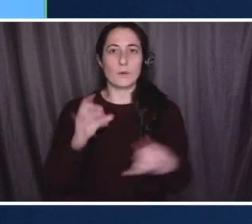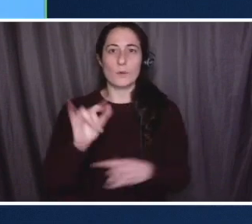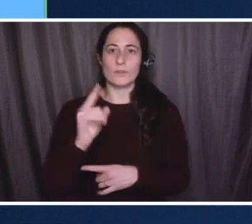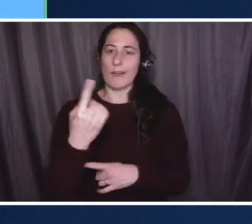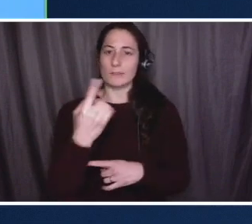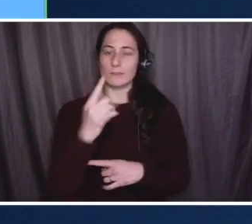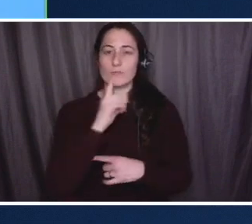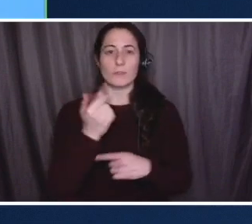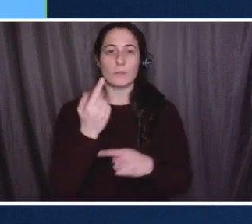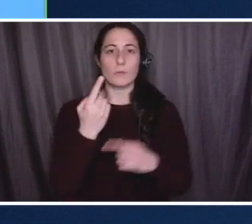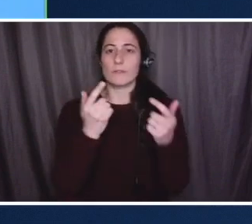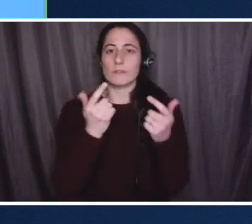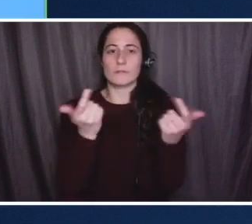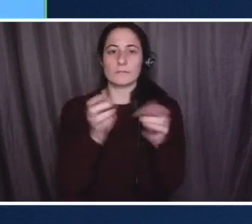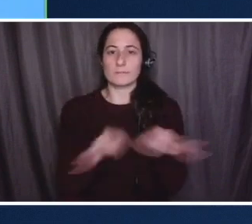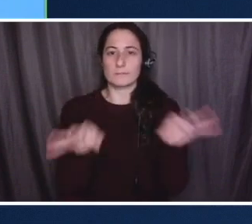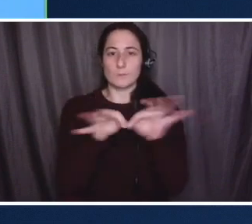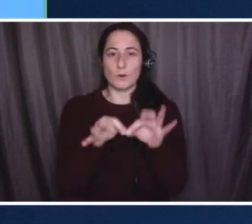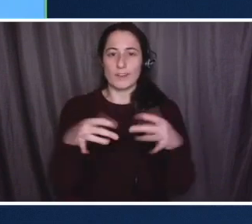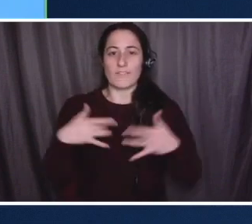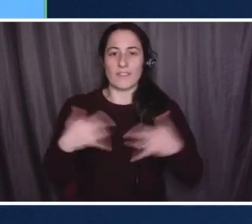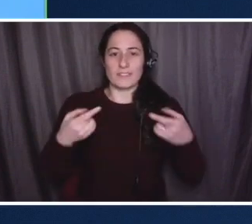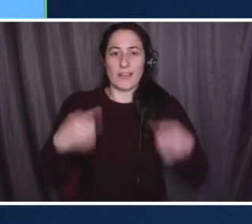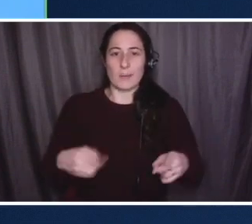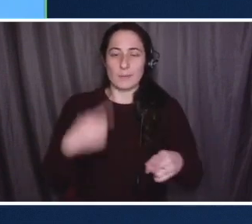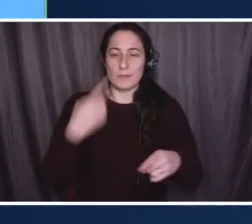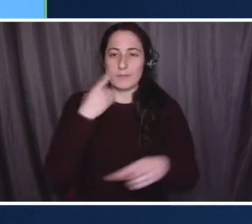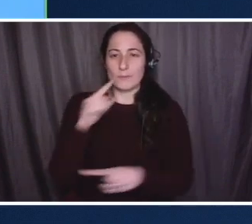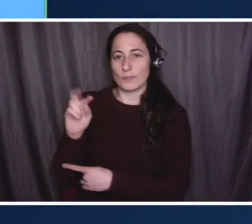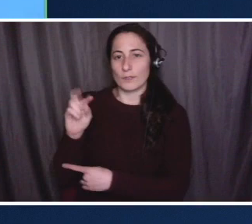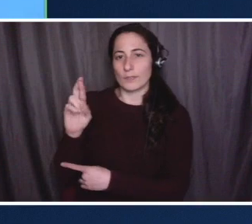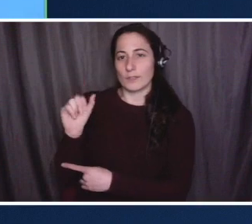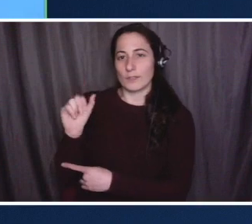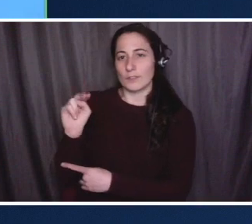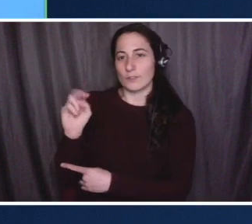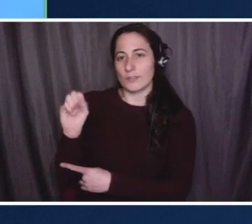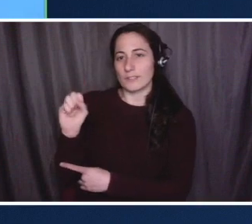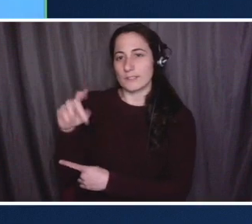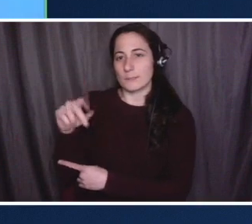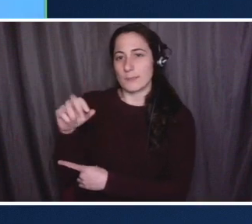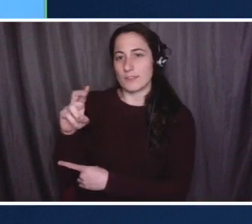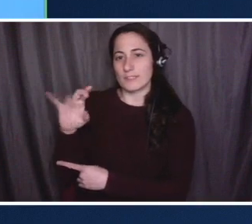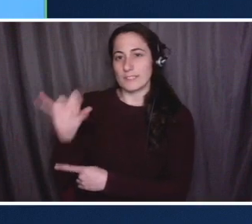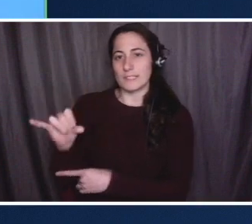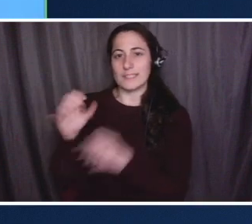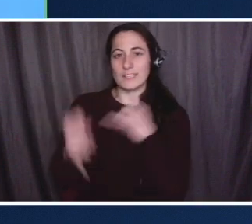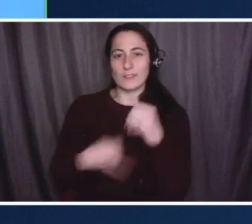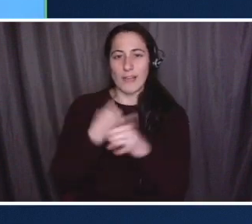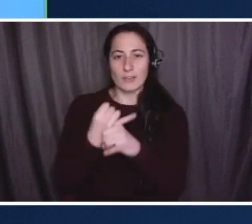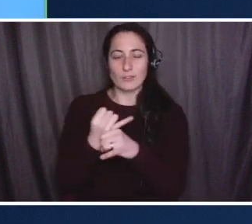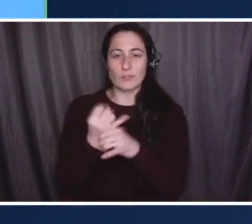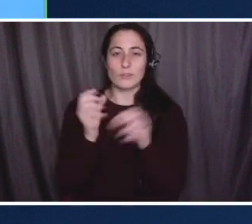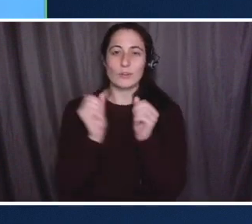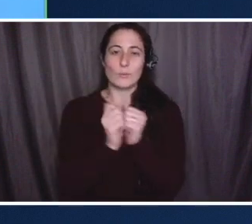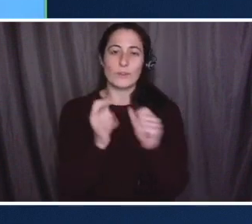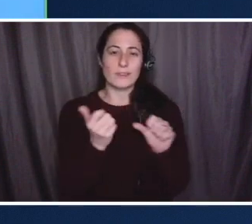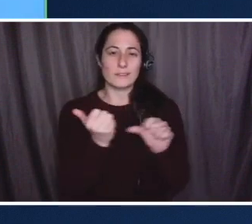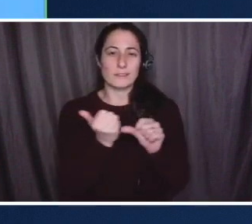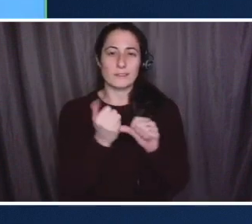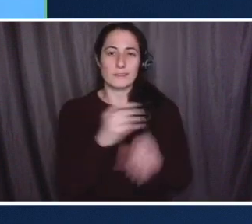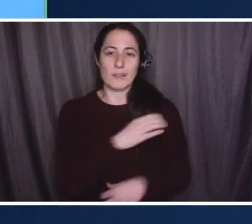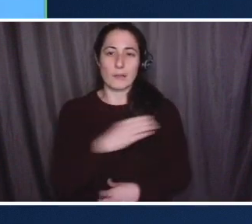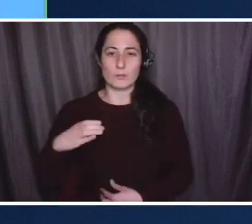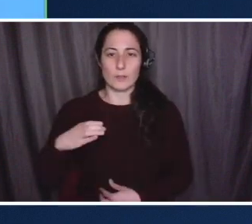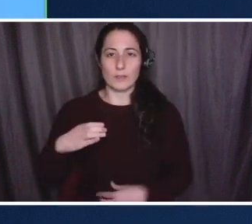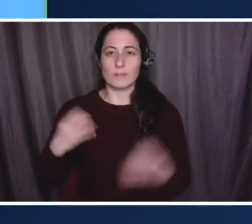events of Transparency International, along with the ISEC Council. And this year,